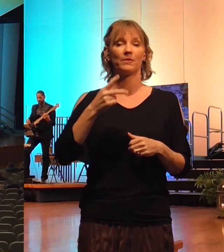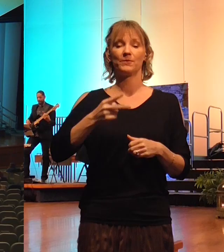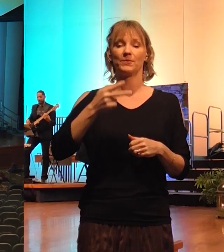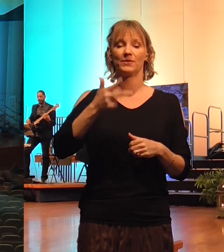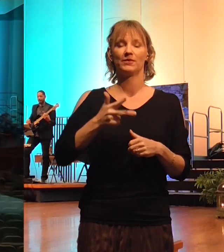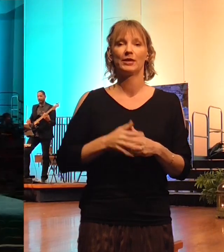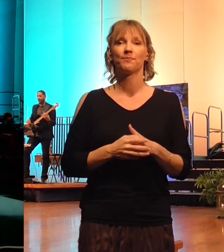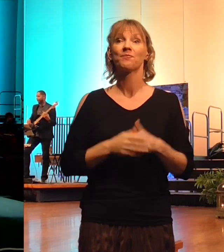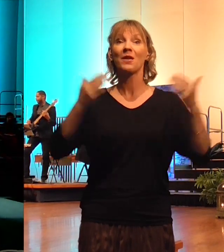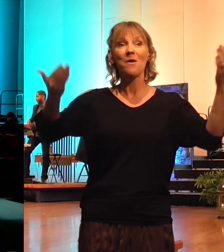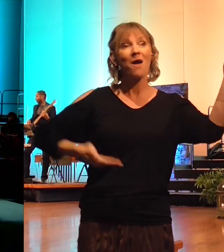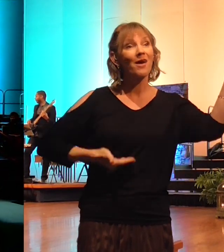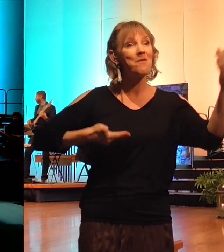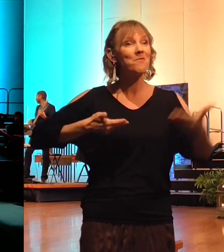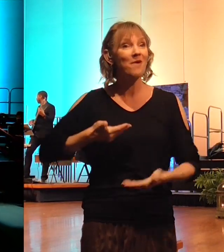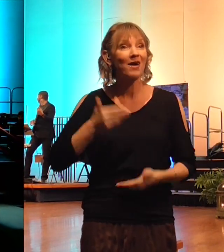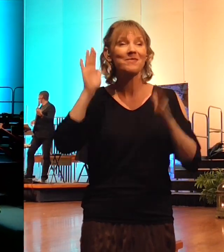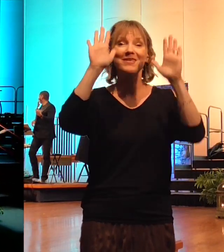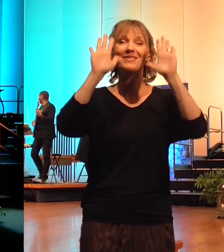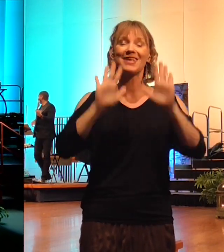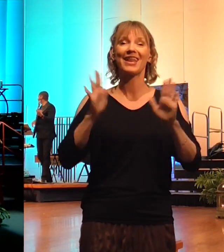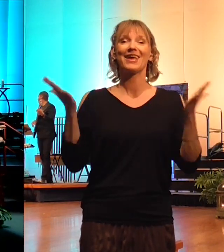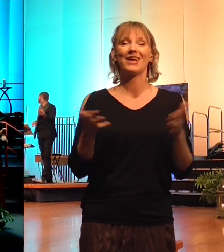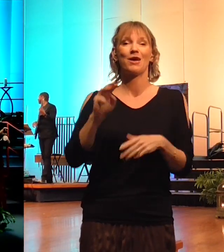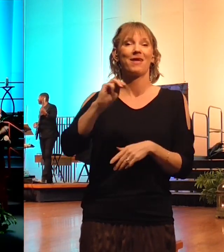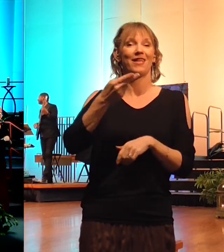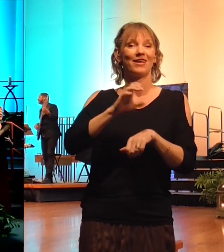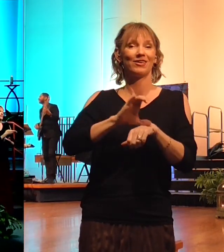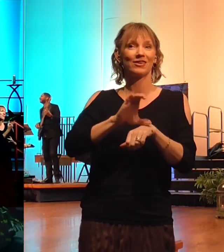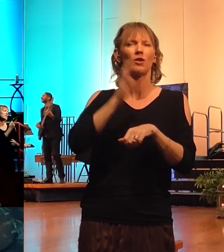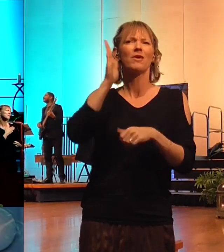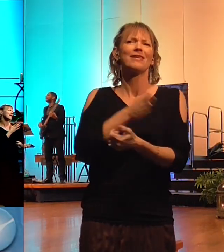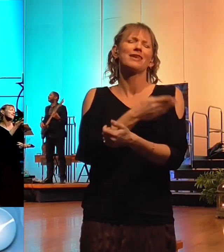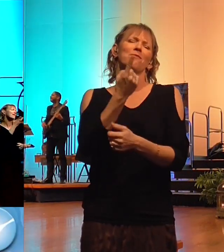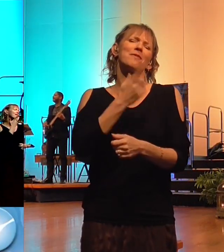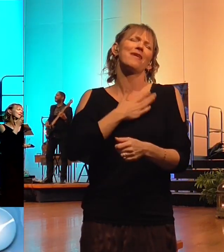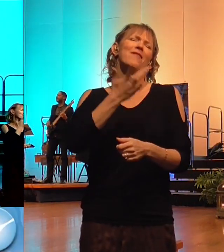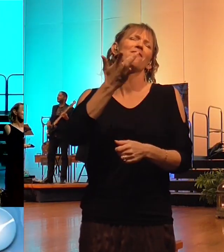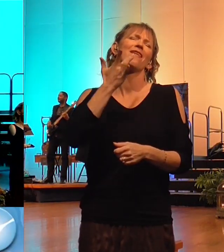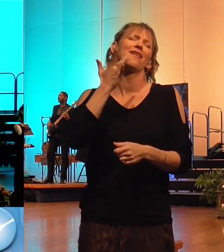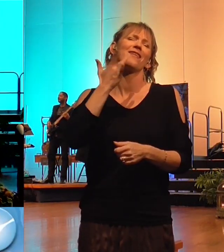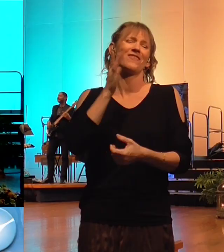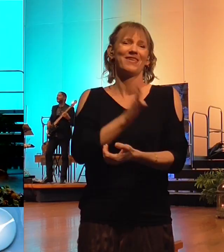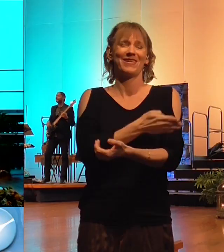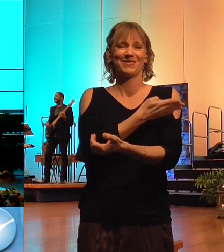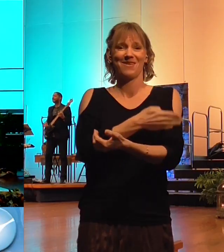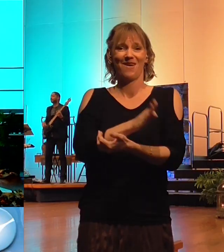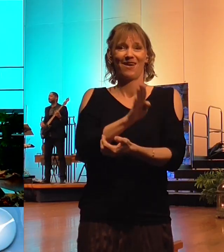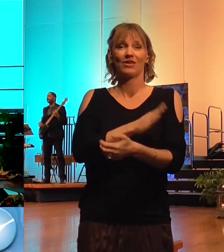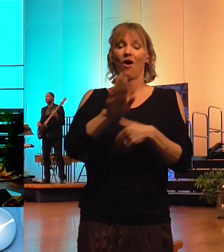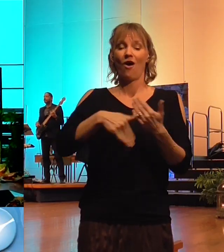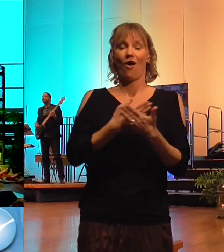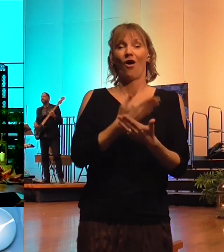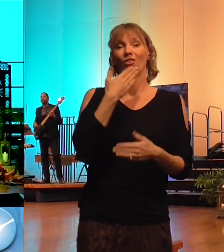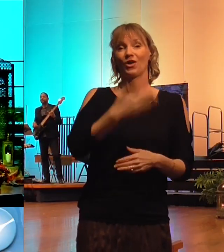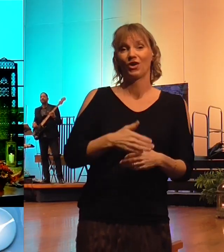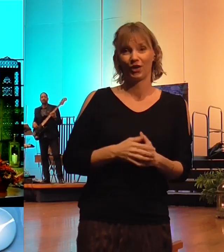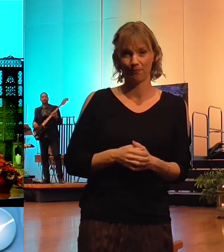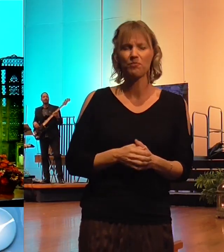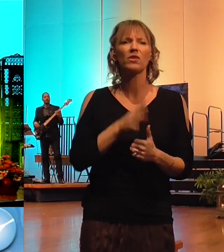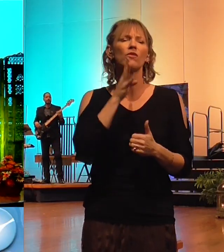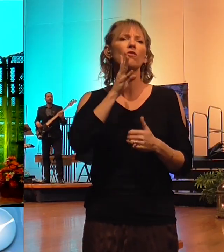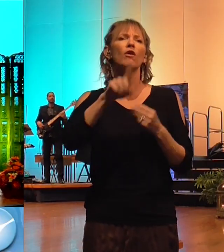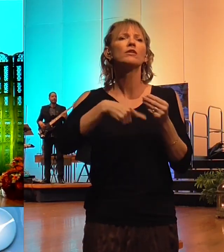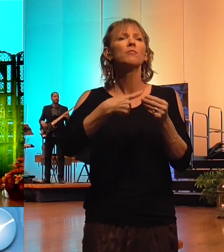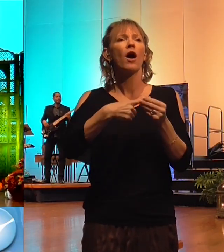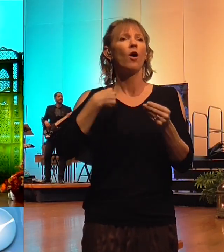Welcome, welcome to Sunday at Mile High Church. We're going to sing one of my favorite songs. It is All the Good. It talks about we can't